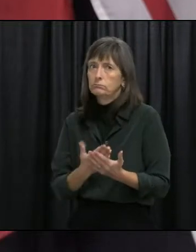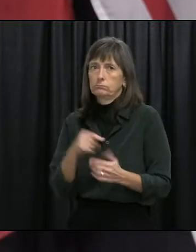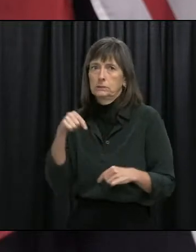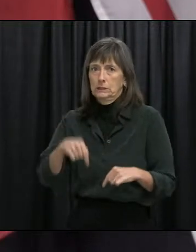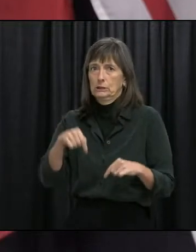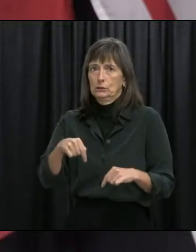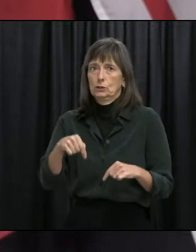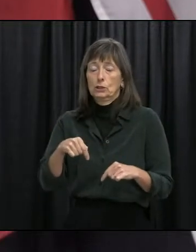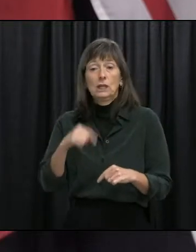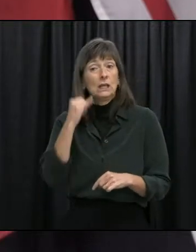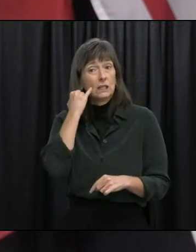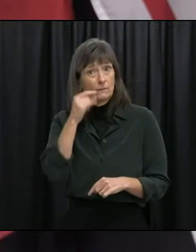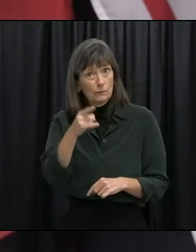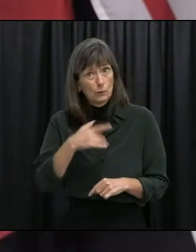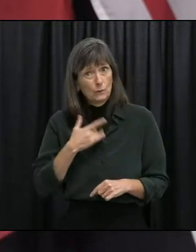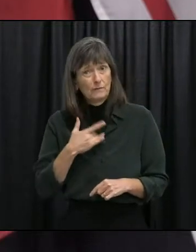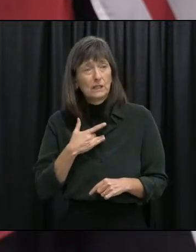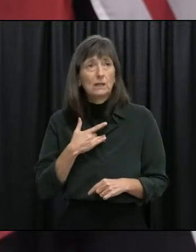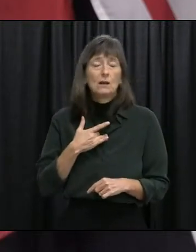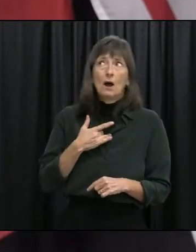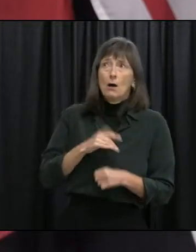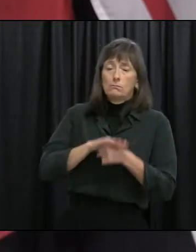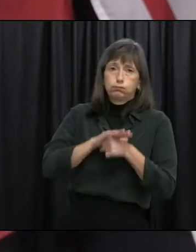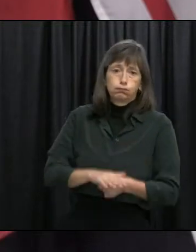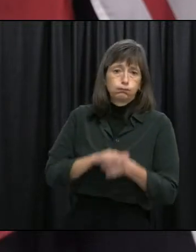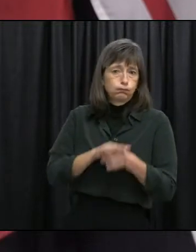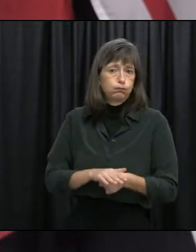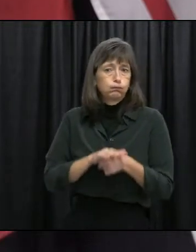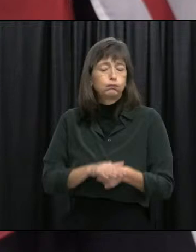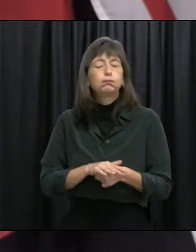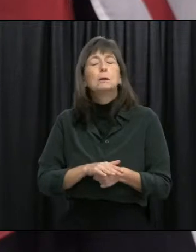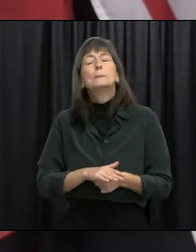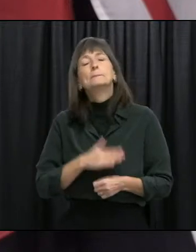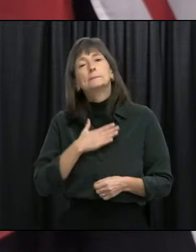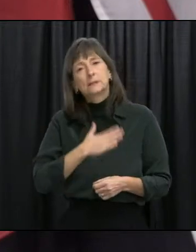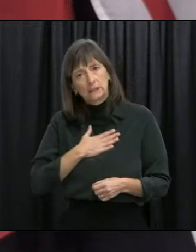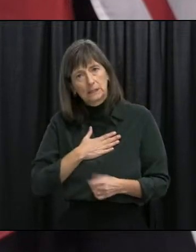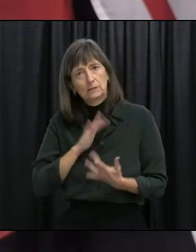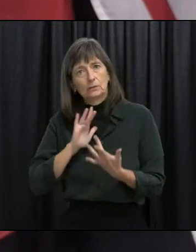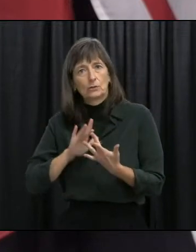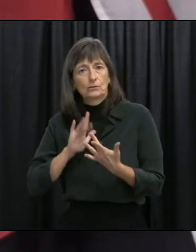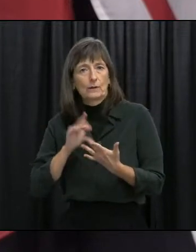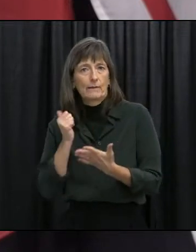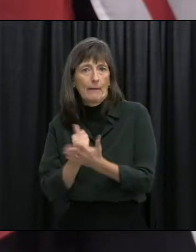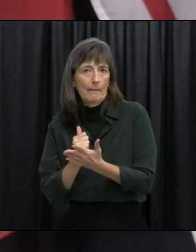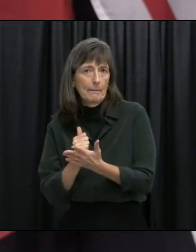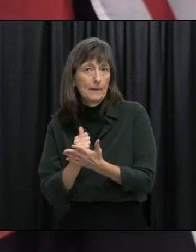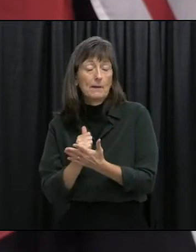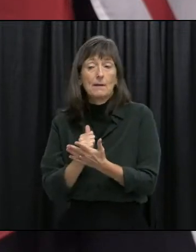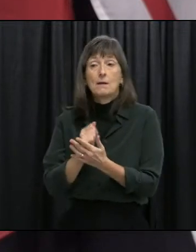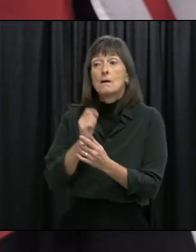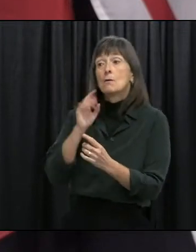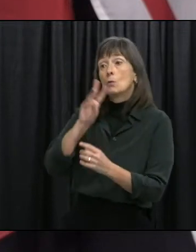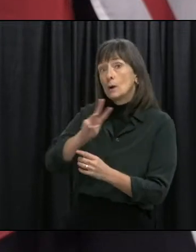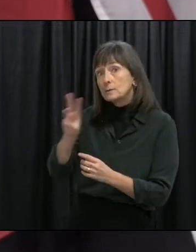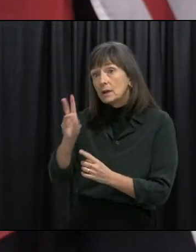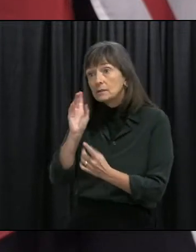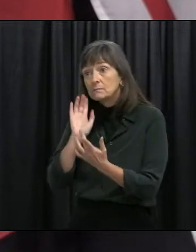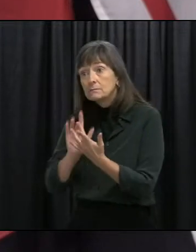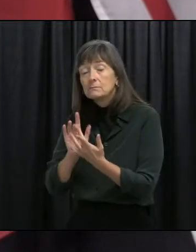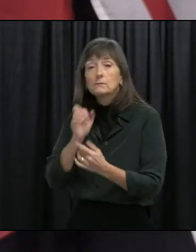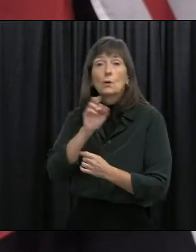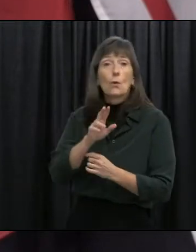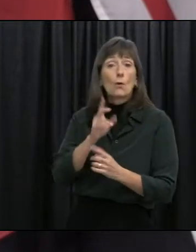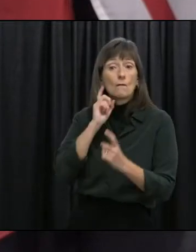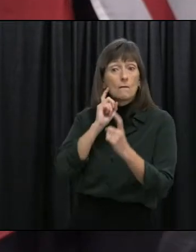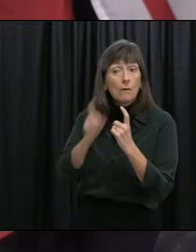challenged emotionally by their situation reach out for help, either online or through the phone or in person at one